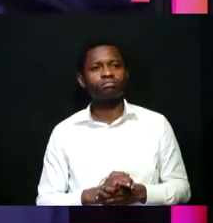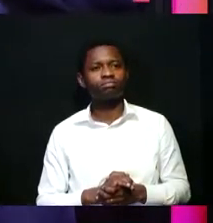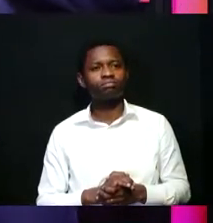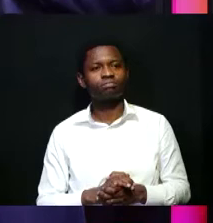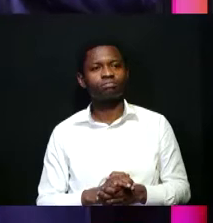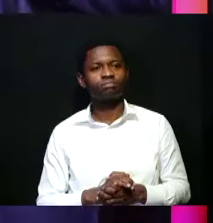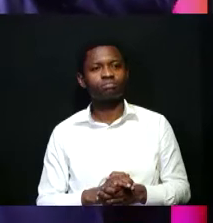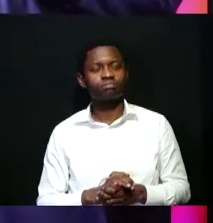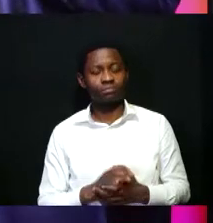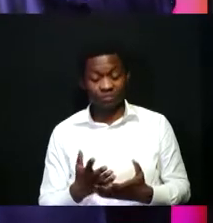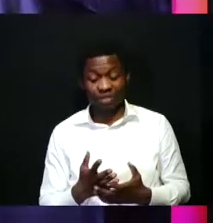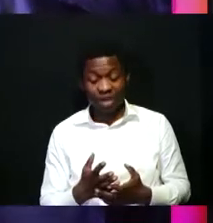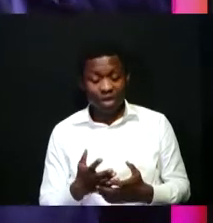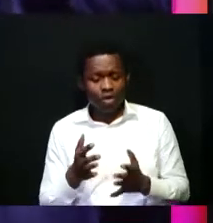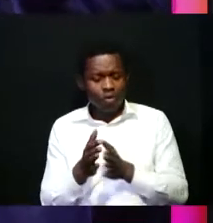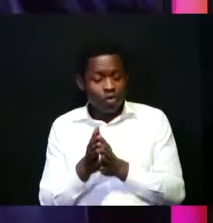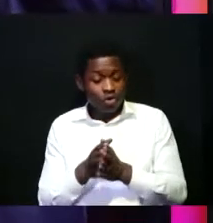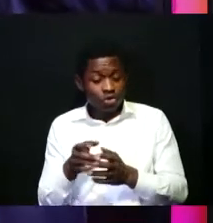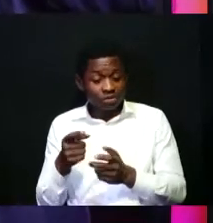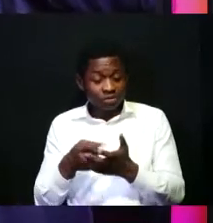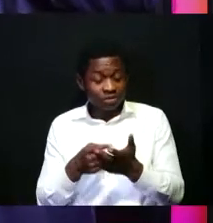in verse